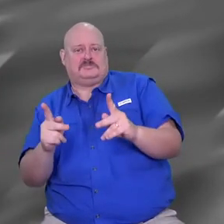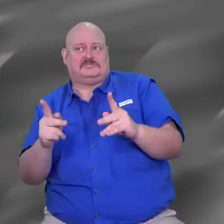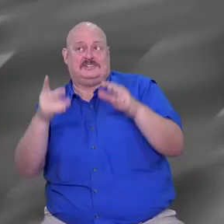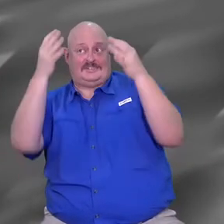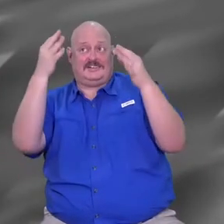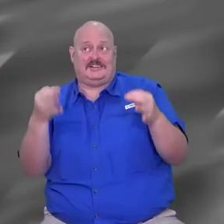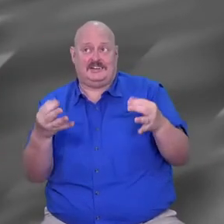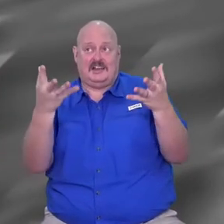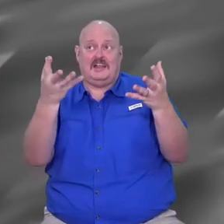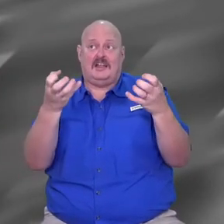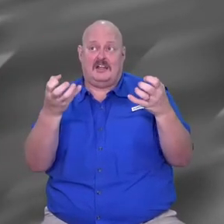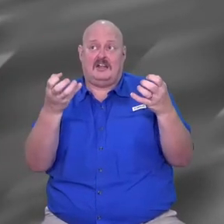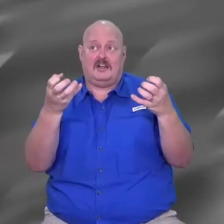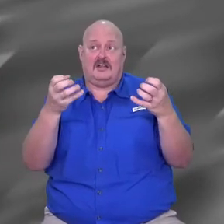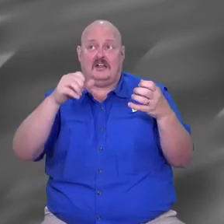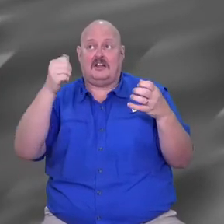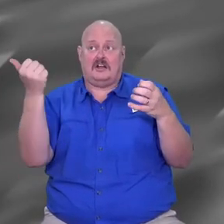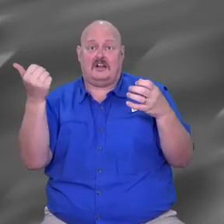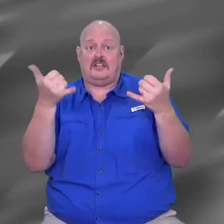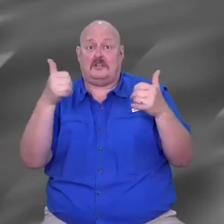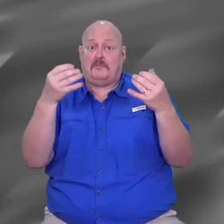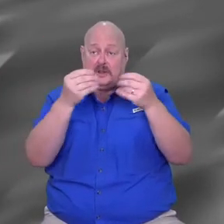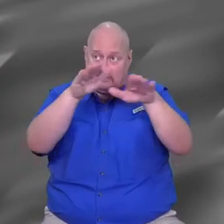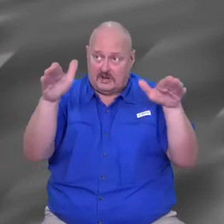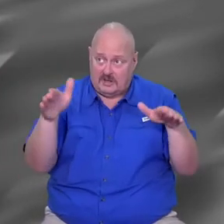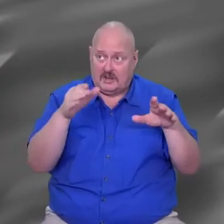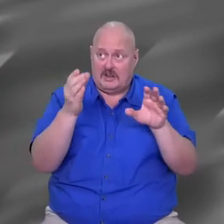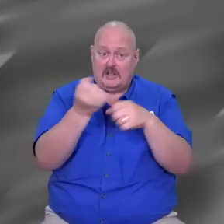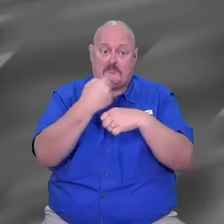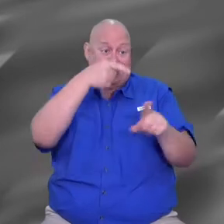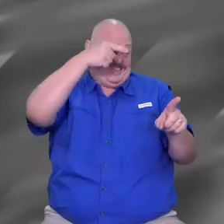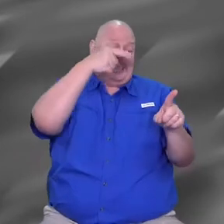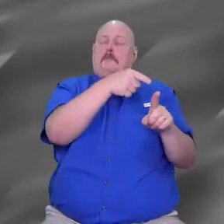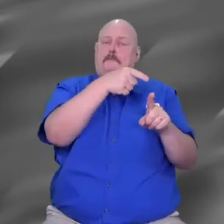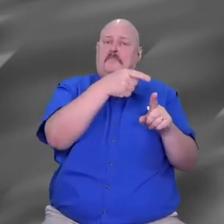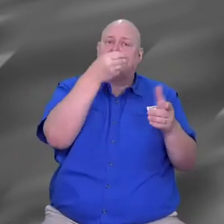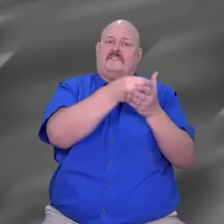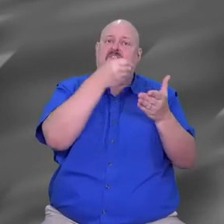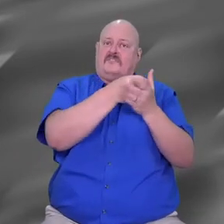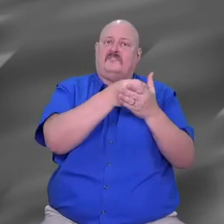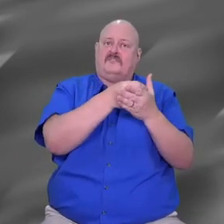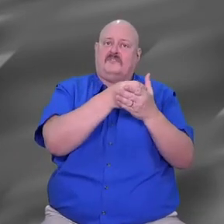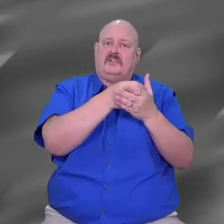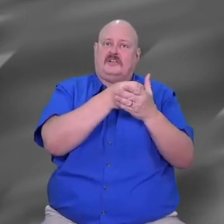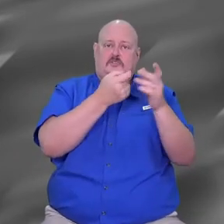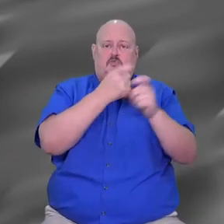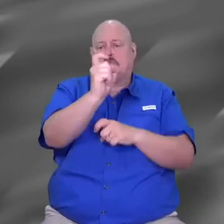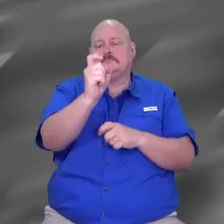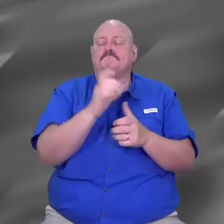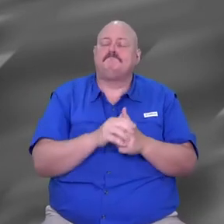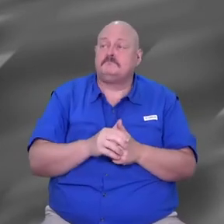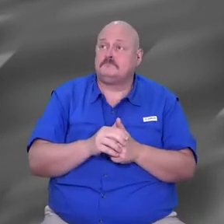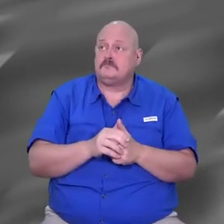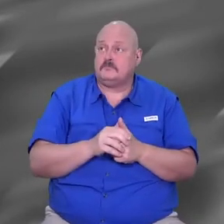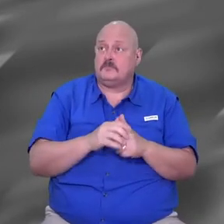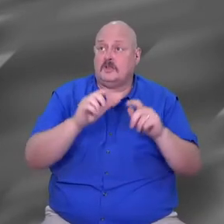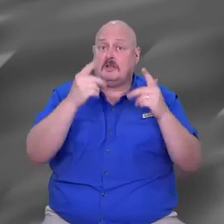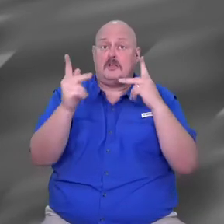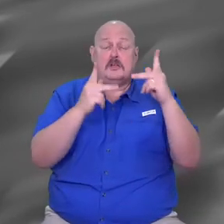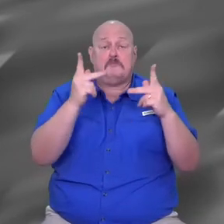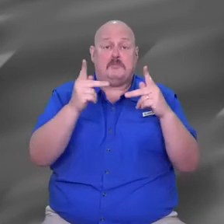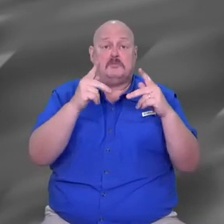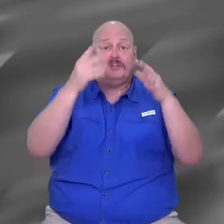decided they wanted to go to other playgrounds, it caused them financial duress. The parties who decided